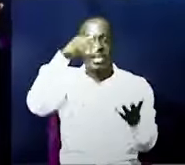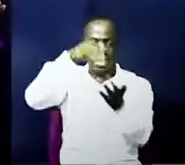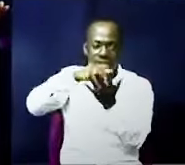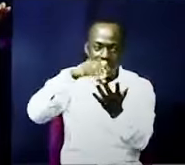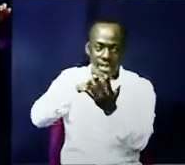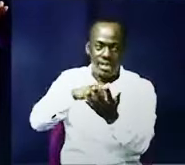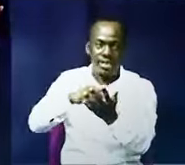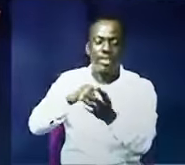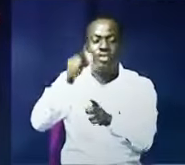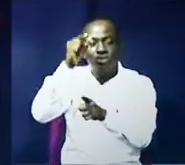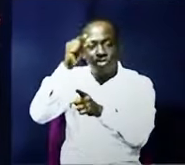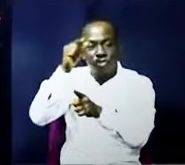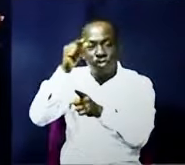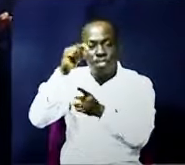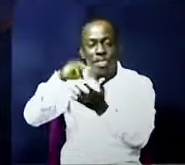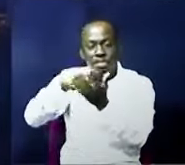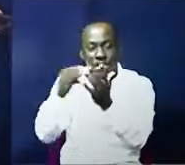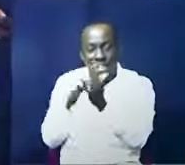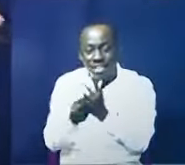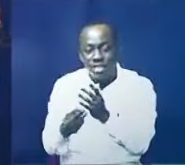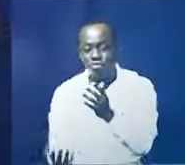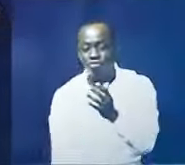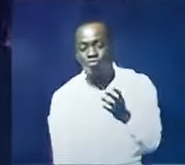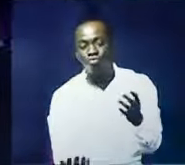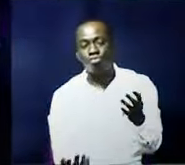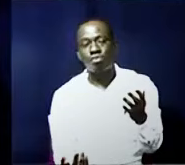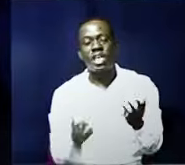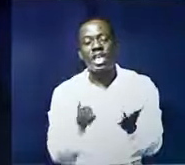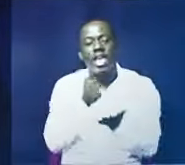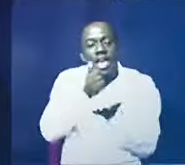The word uphold is to sustain.